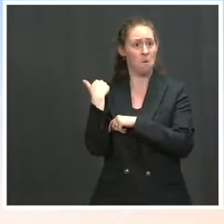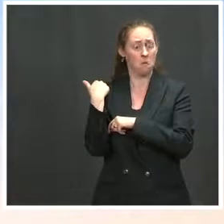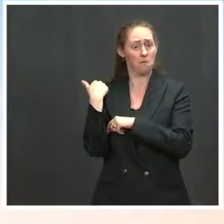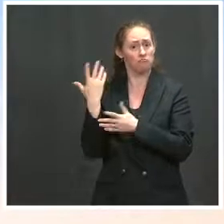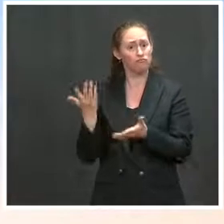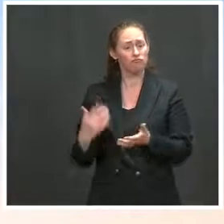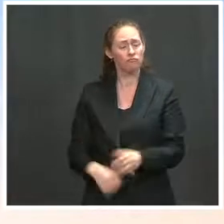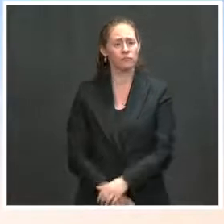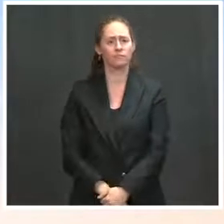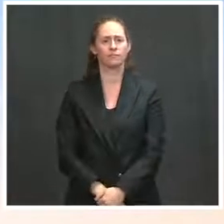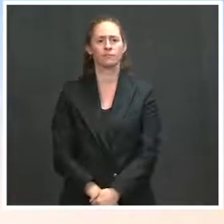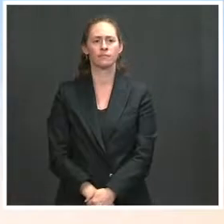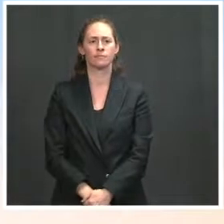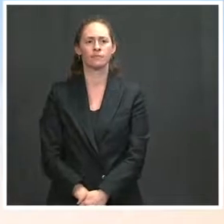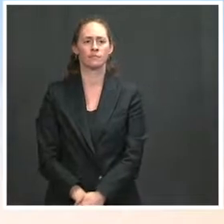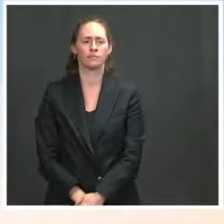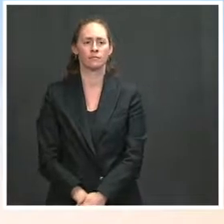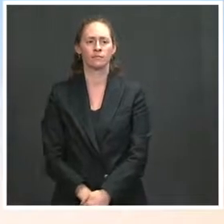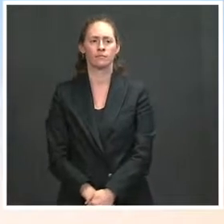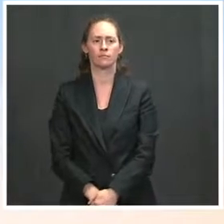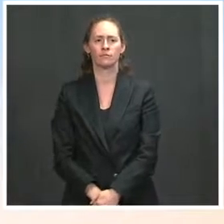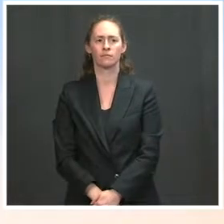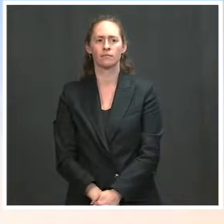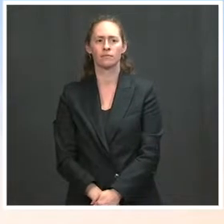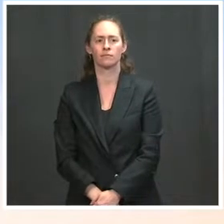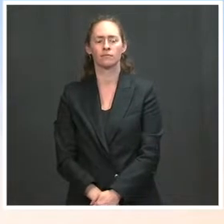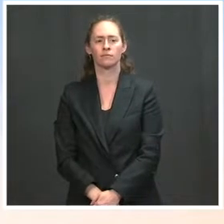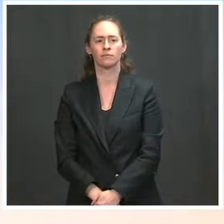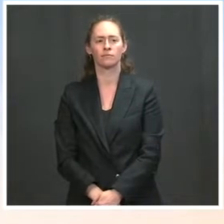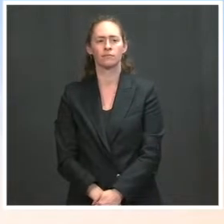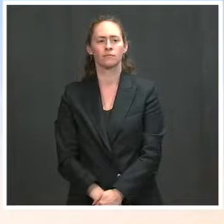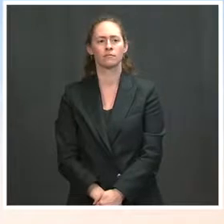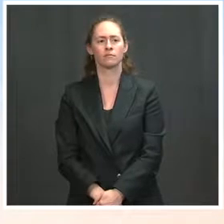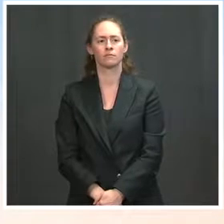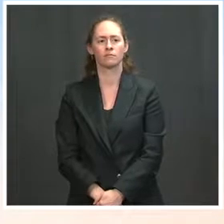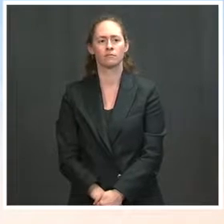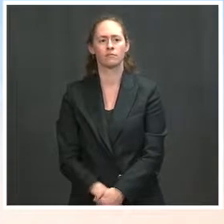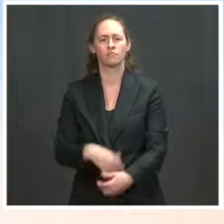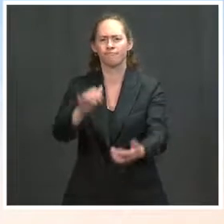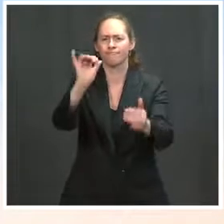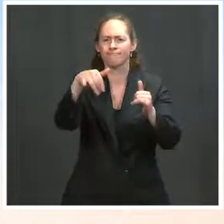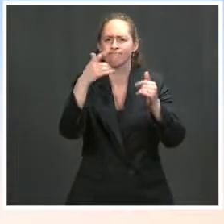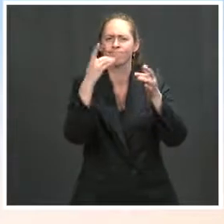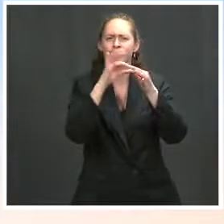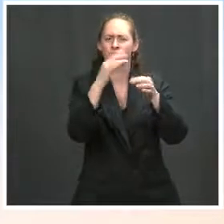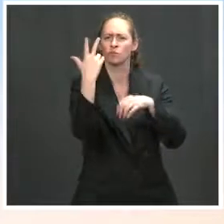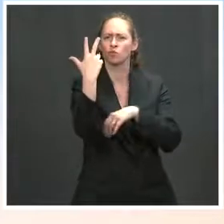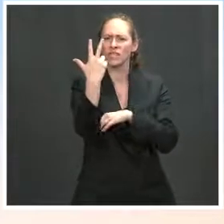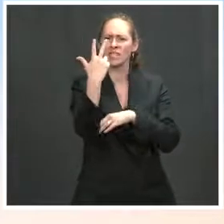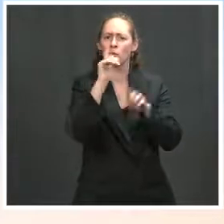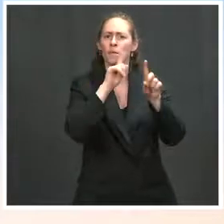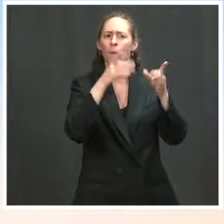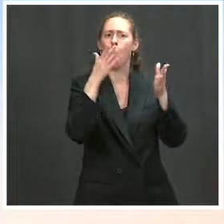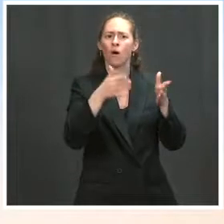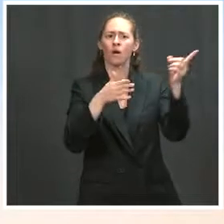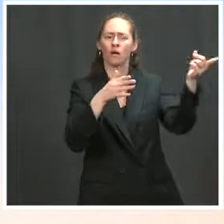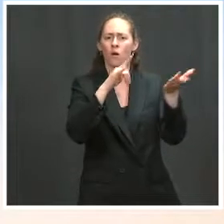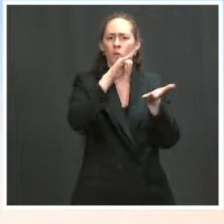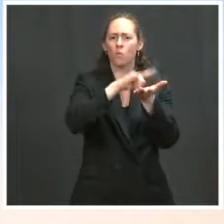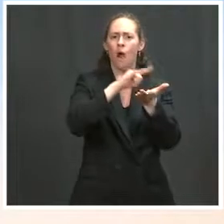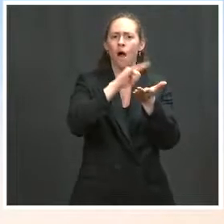anything to do with those reports that the 3 researchers in the Wuhan lab were hospitalized in November